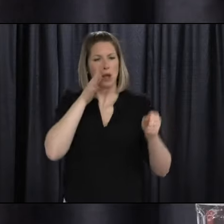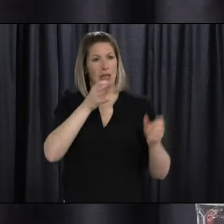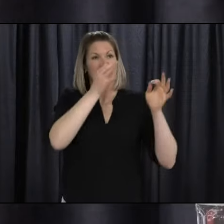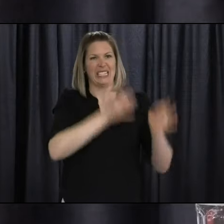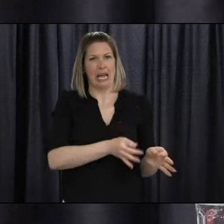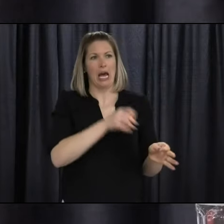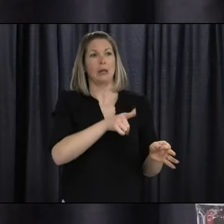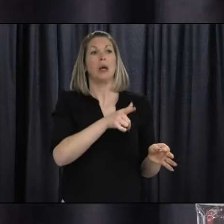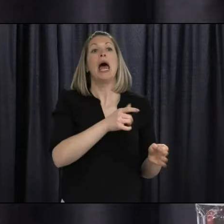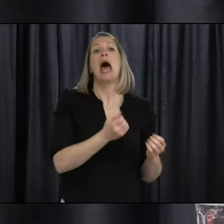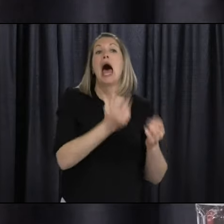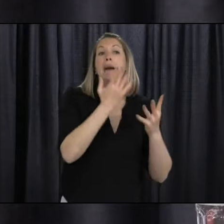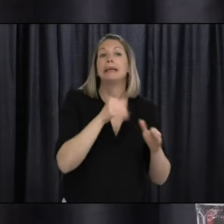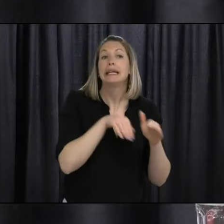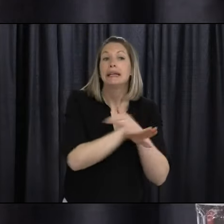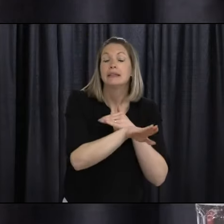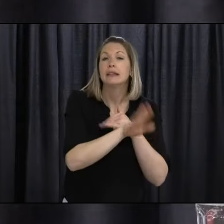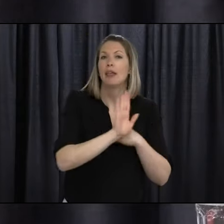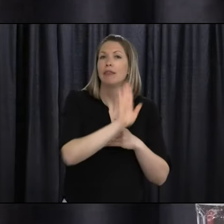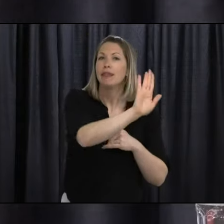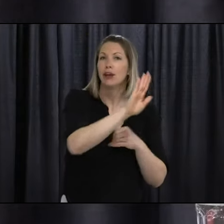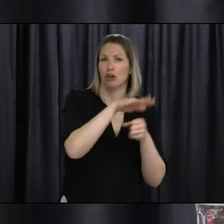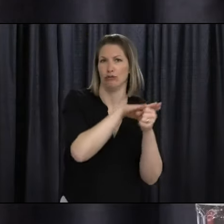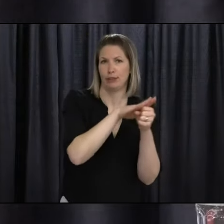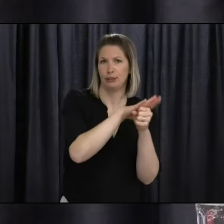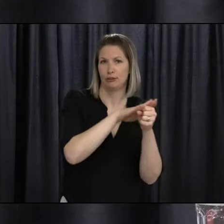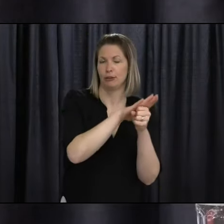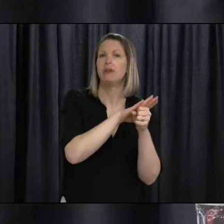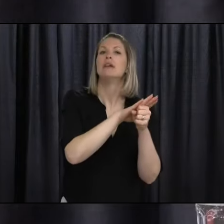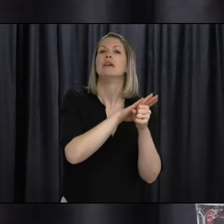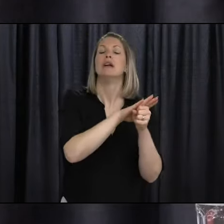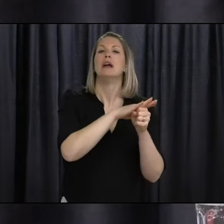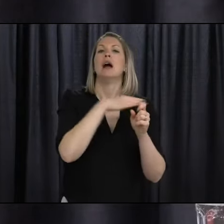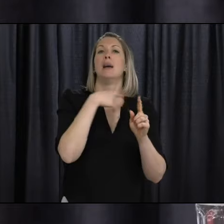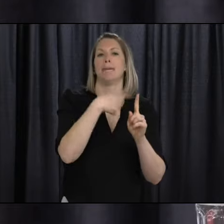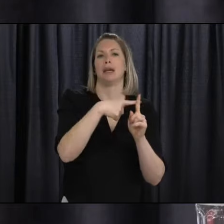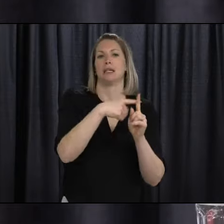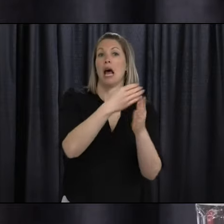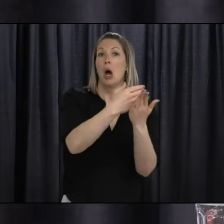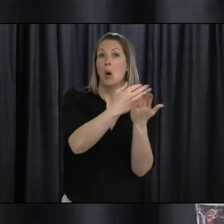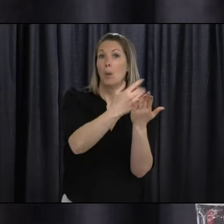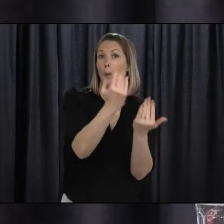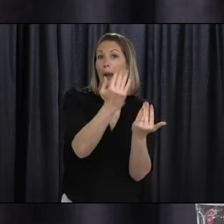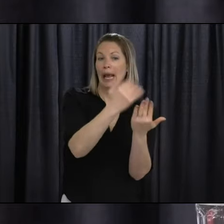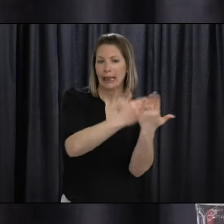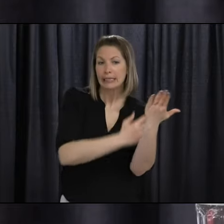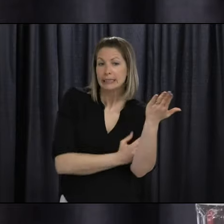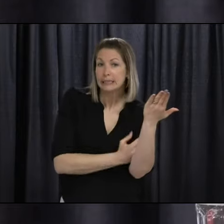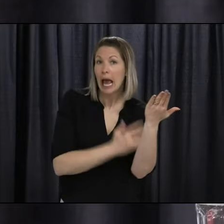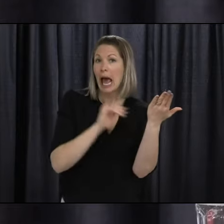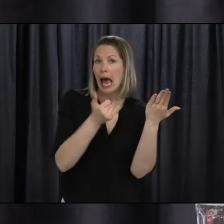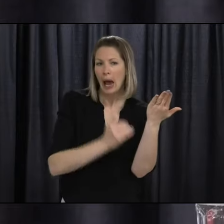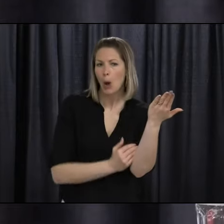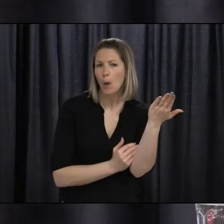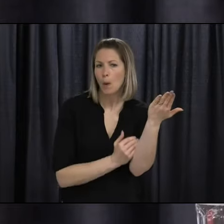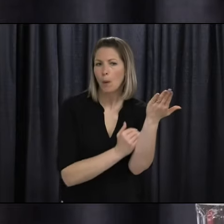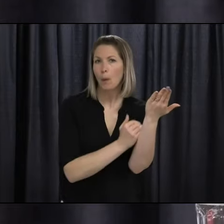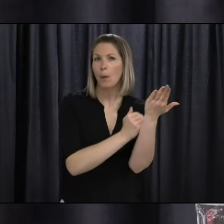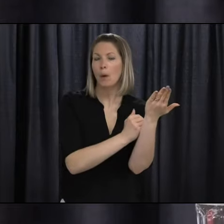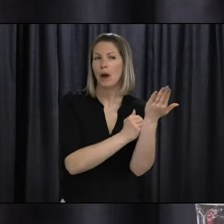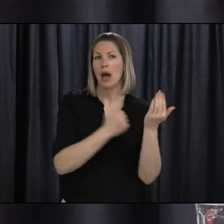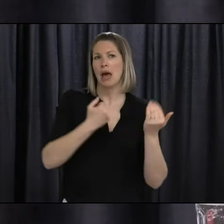they intend to address the particulars of those backlogs. And I would await their announcements.